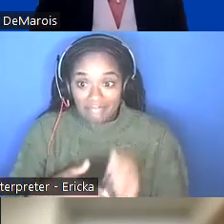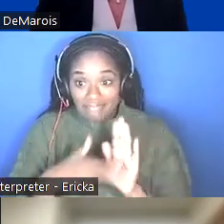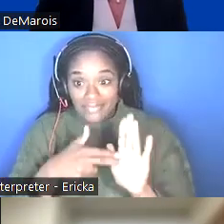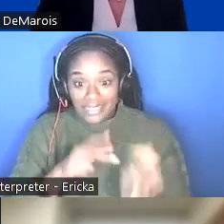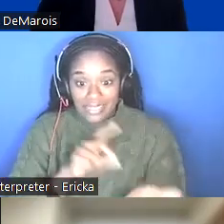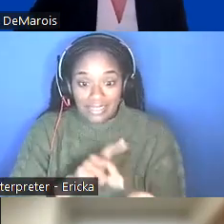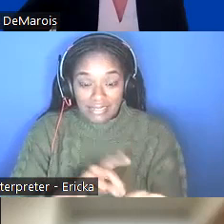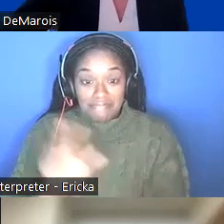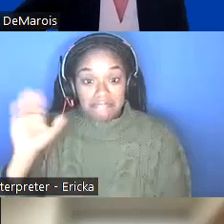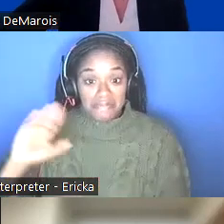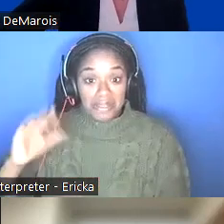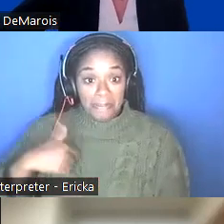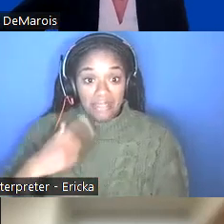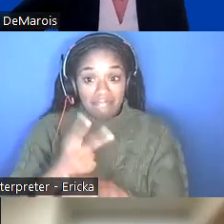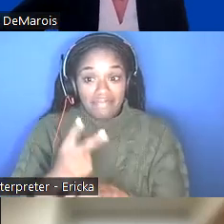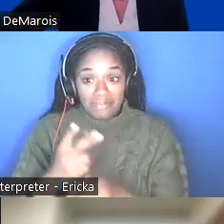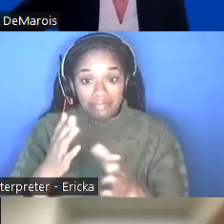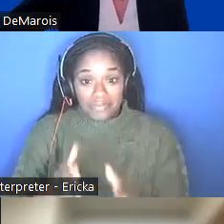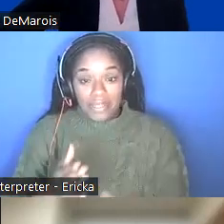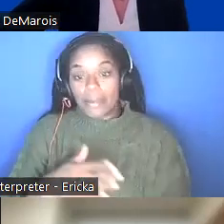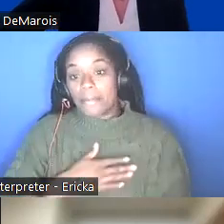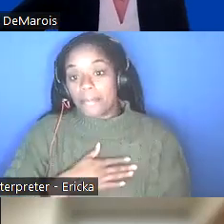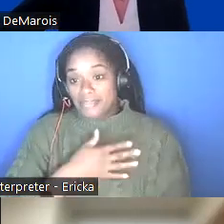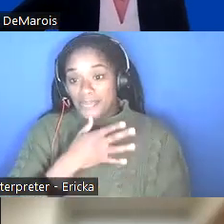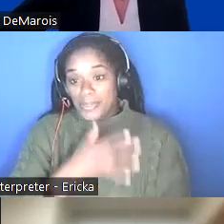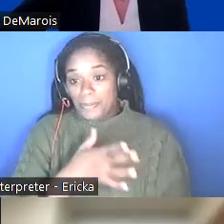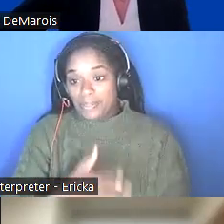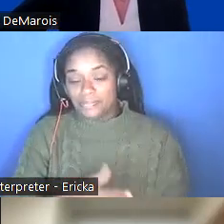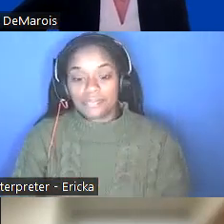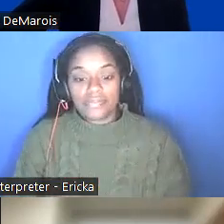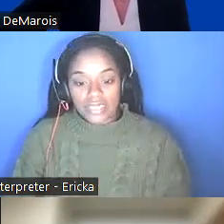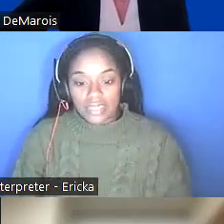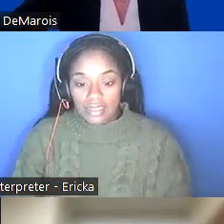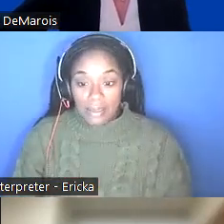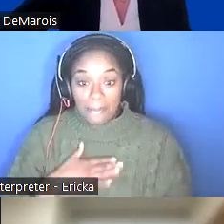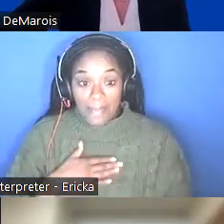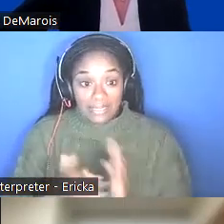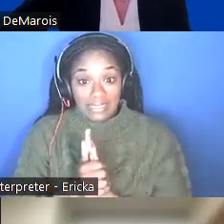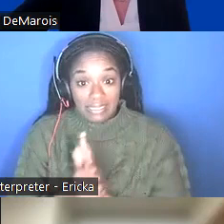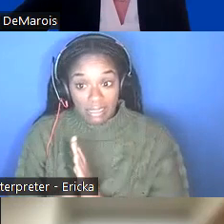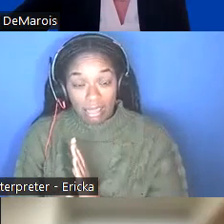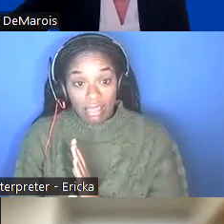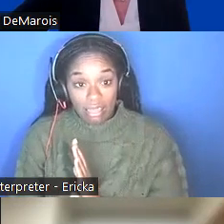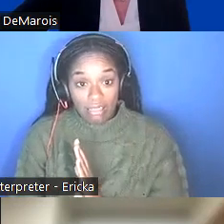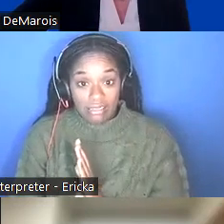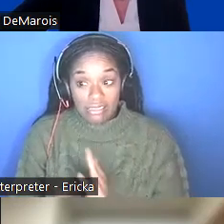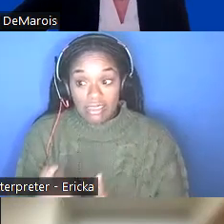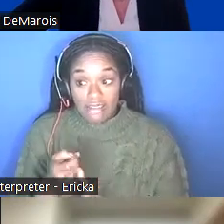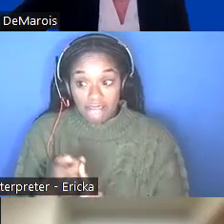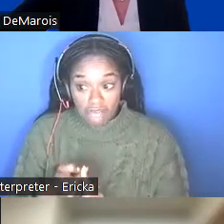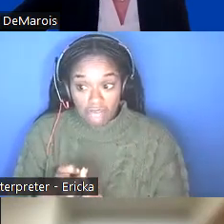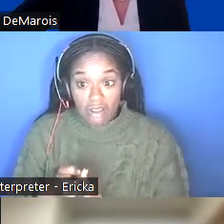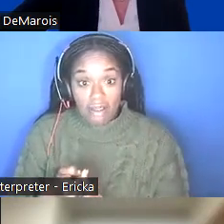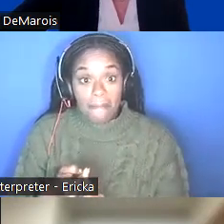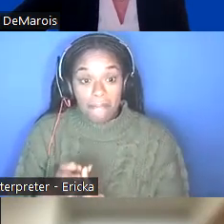in the past myself for my grandmother. This is where I can bring my skill set as from being a primary care